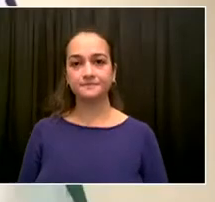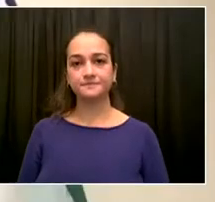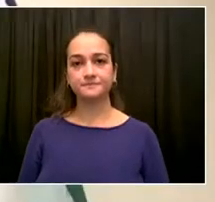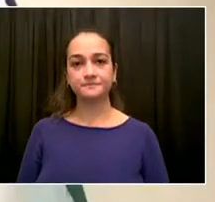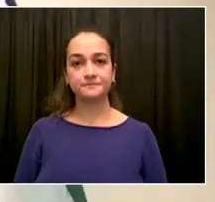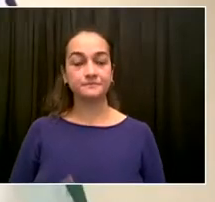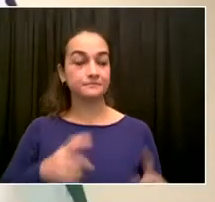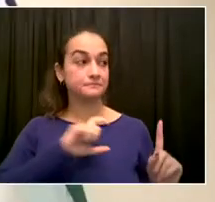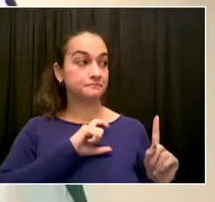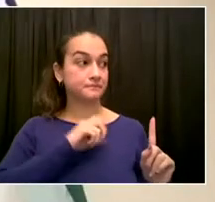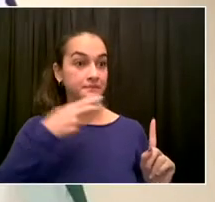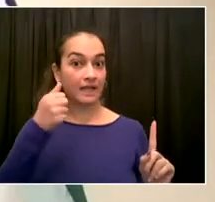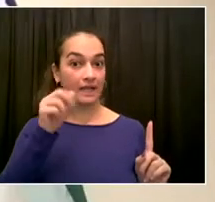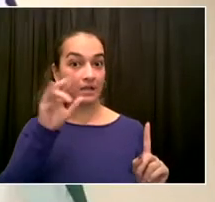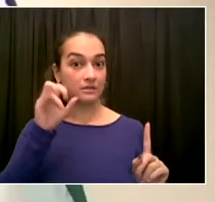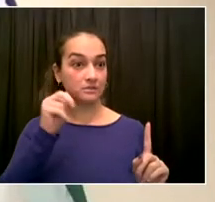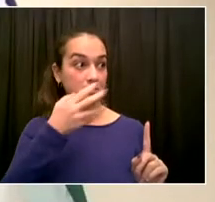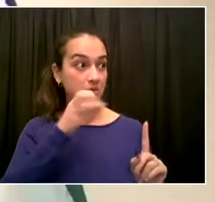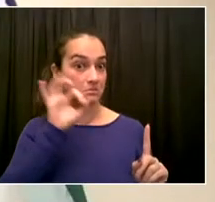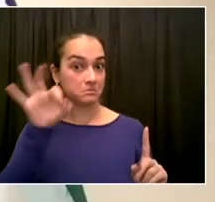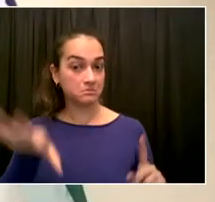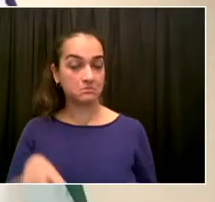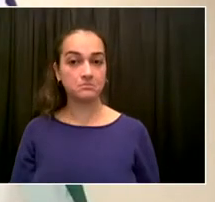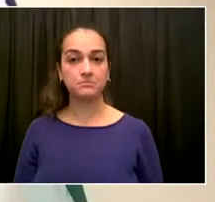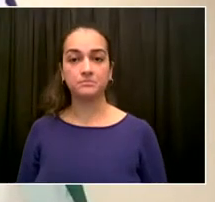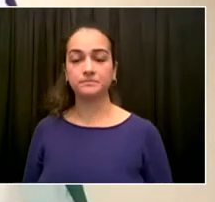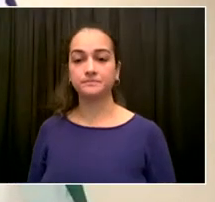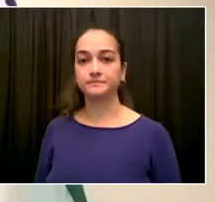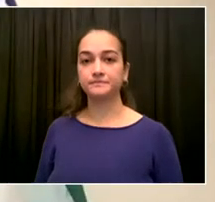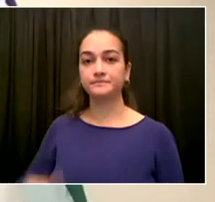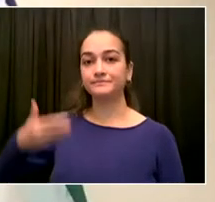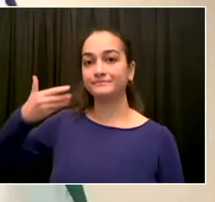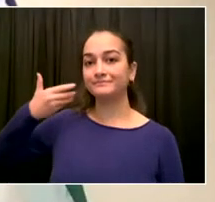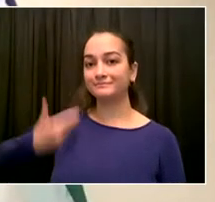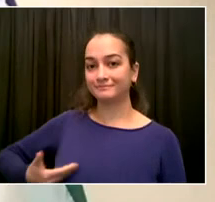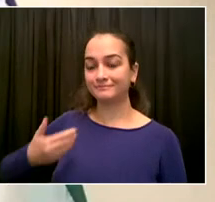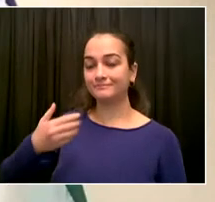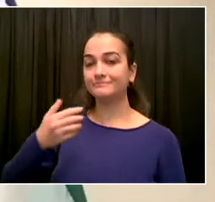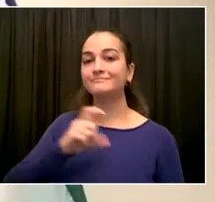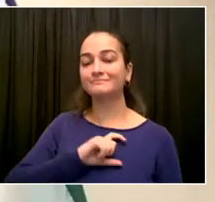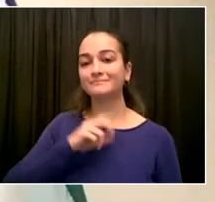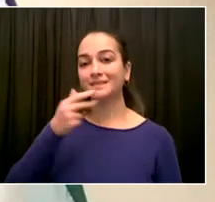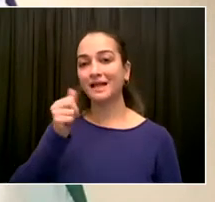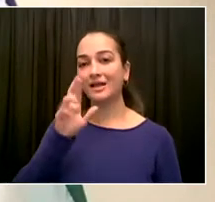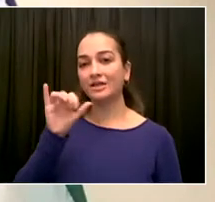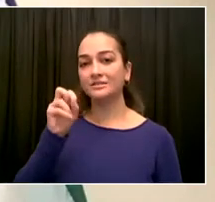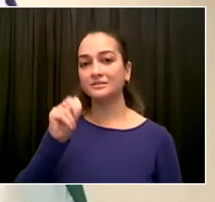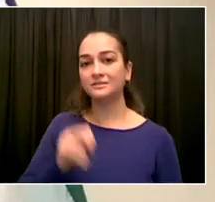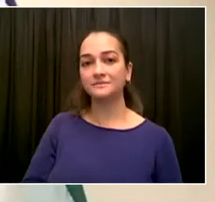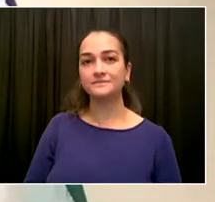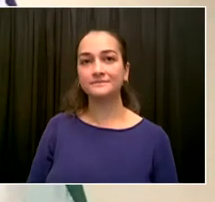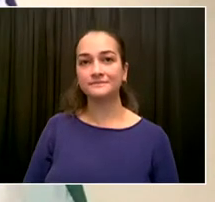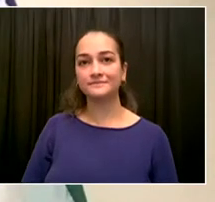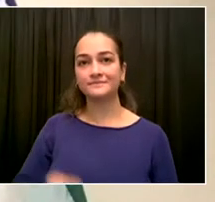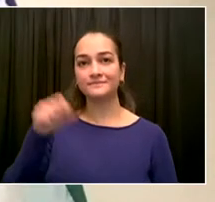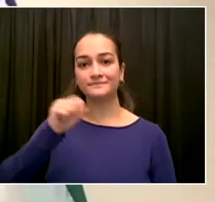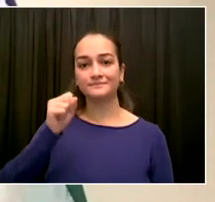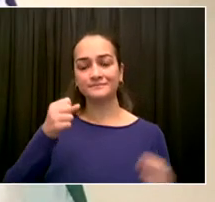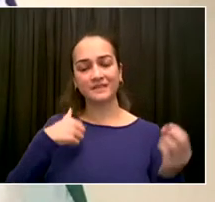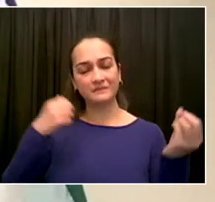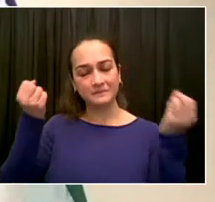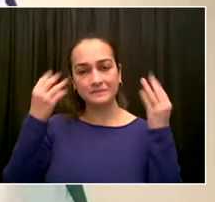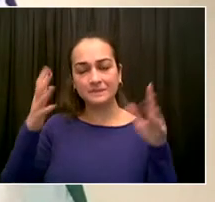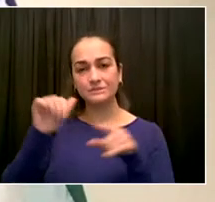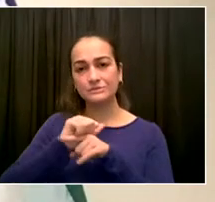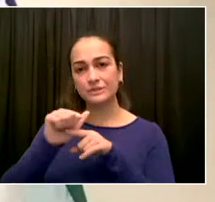I see some positive training that goes into this whole process of scanning with the school safety agents, but it's also